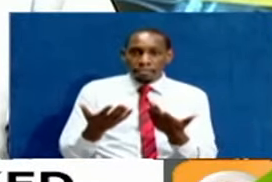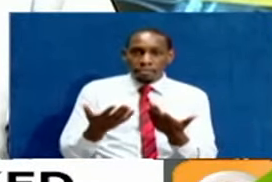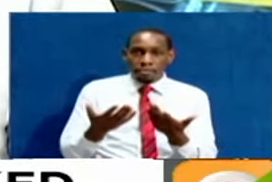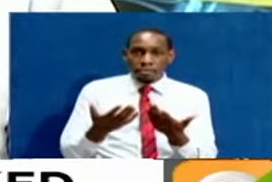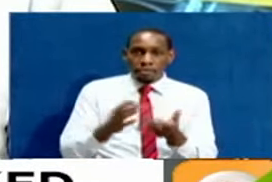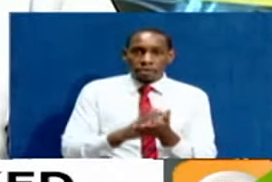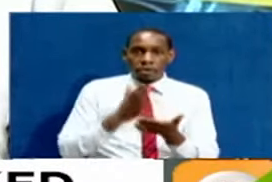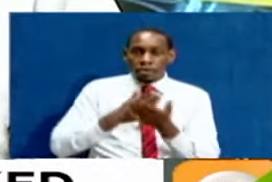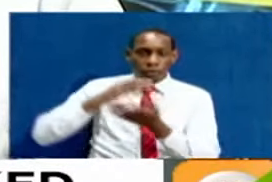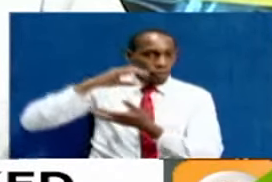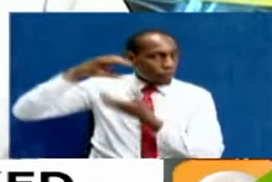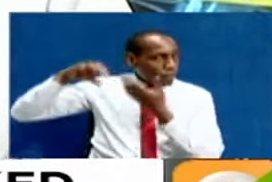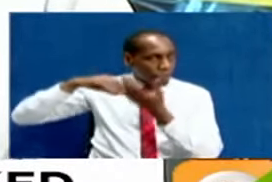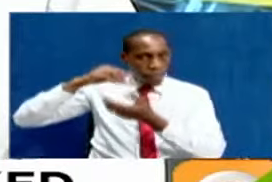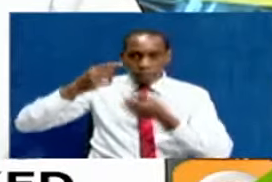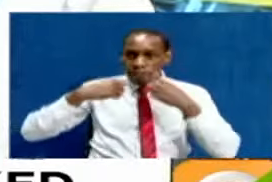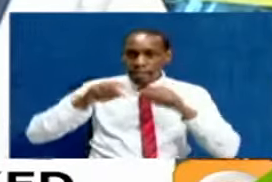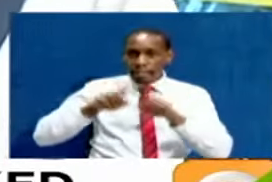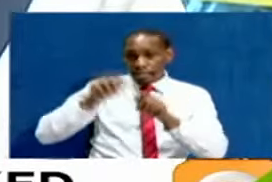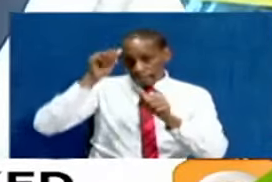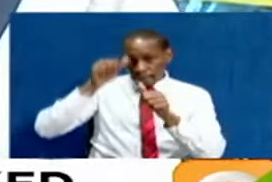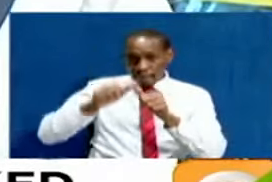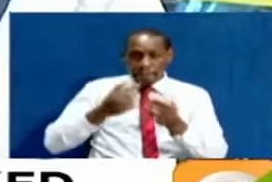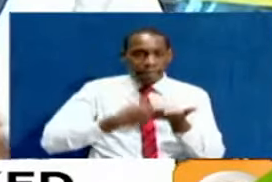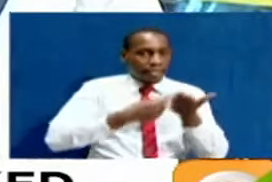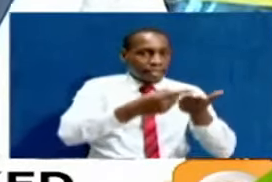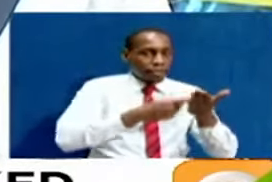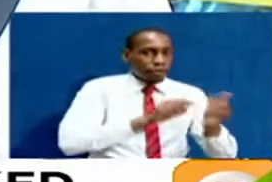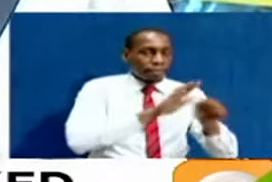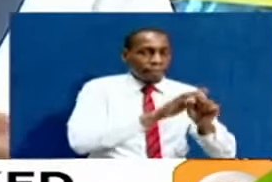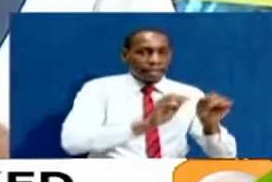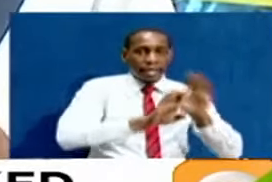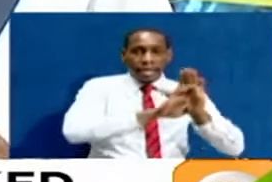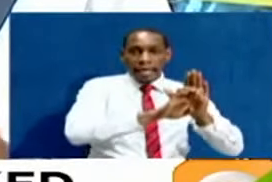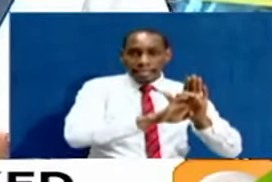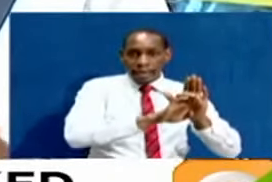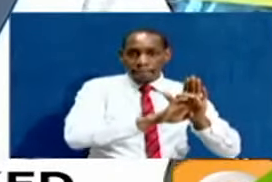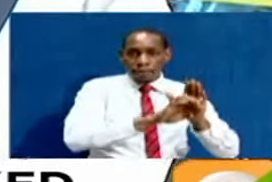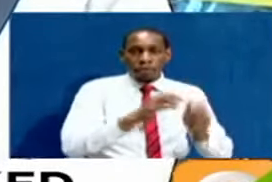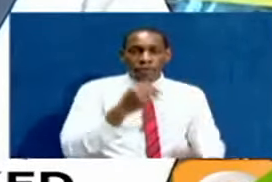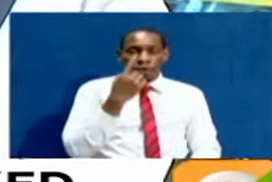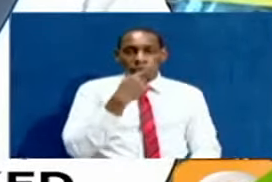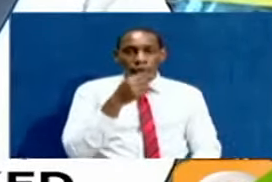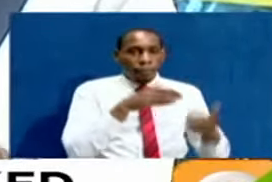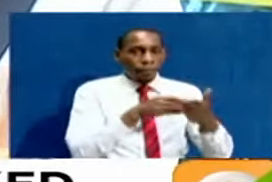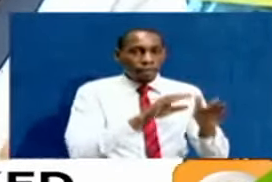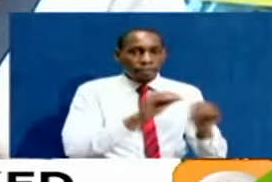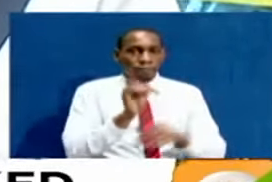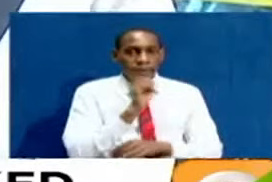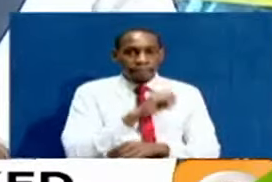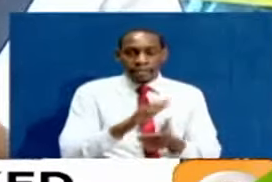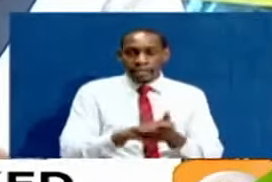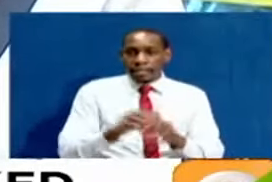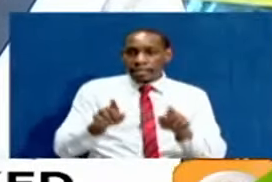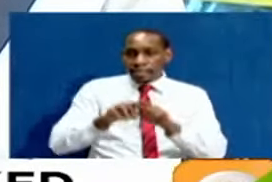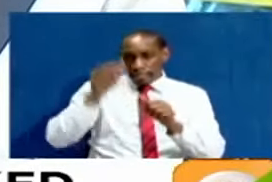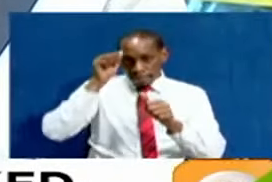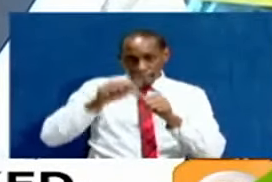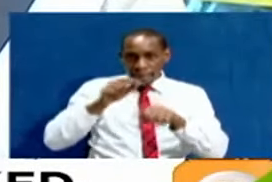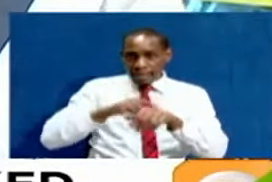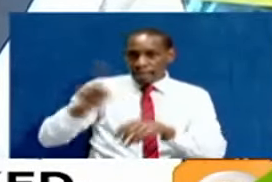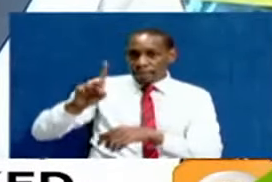quite a confusing announcement. True. I remember lots of discussions, yes. For example, about what had been locked. You know, remember the last time when Nairobi